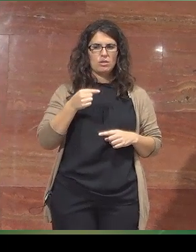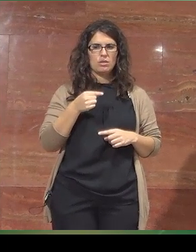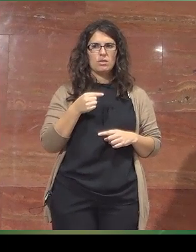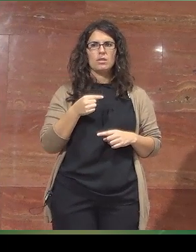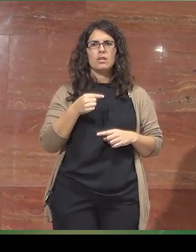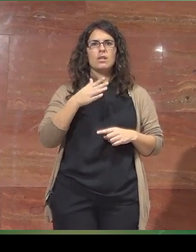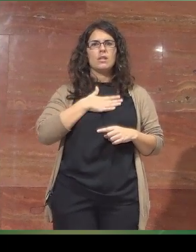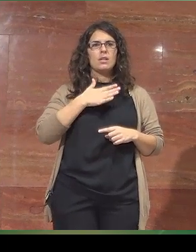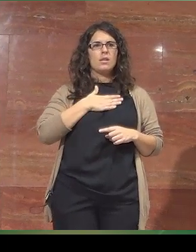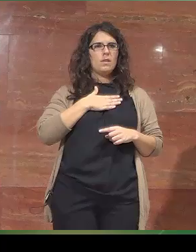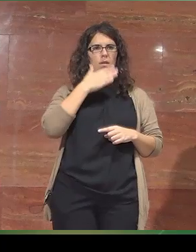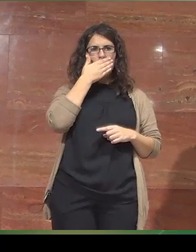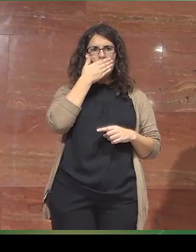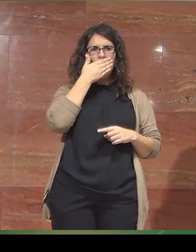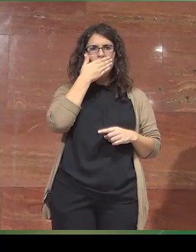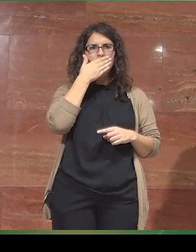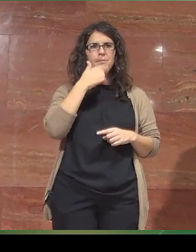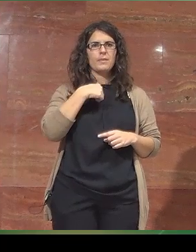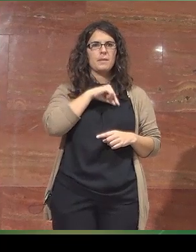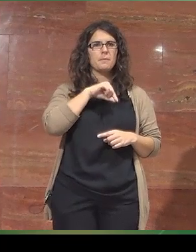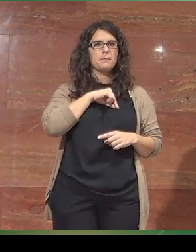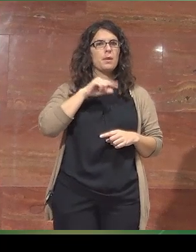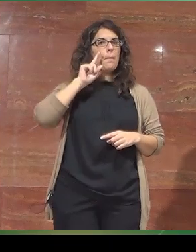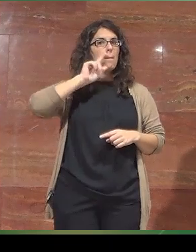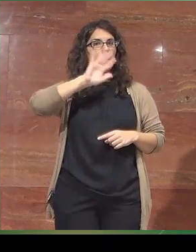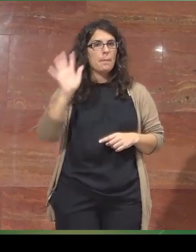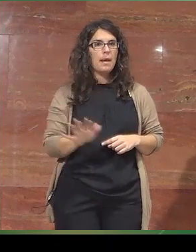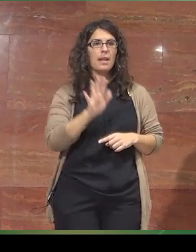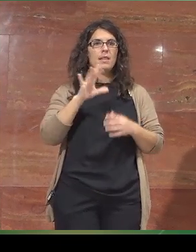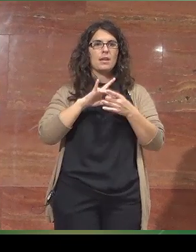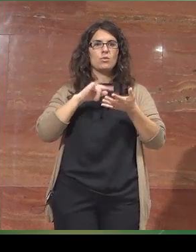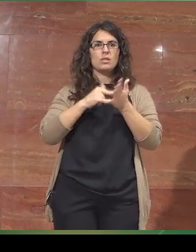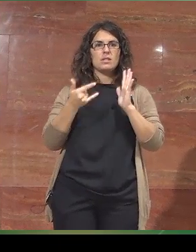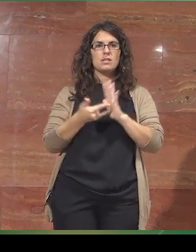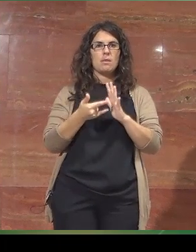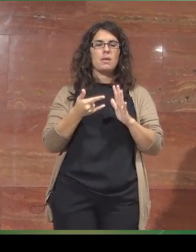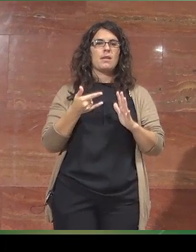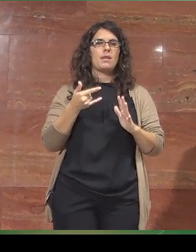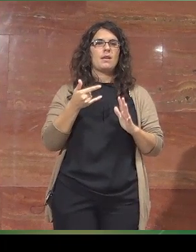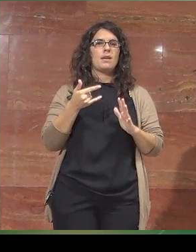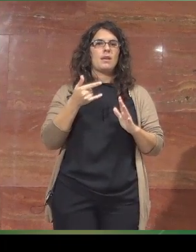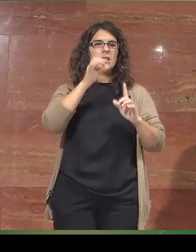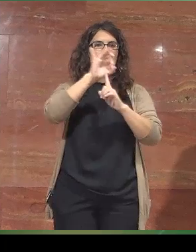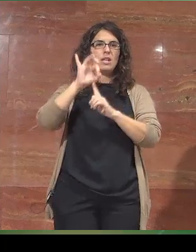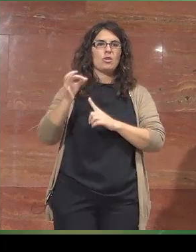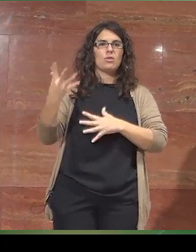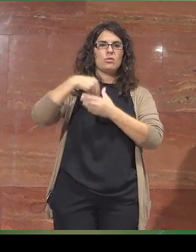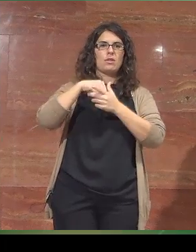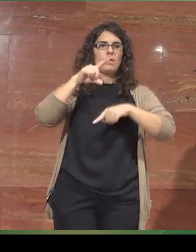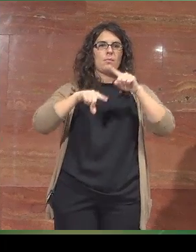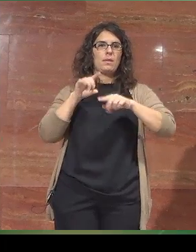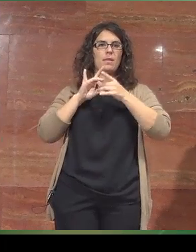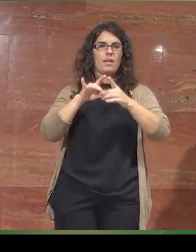context-based sign system are from time to time very more functional as another. So I don't say it's the key